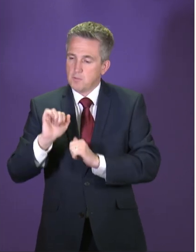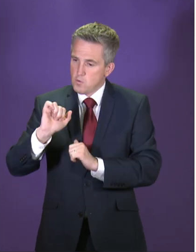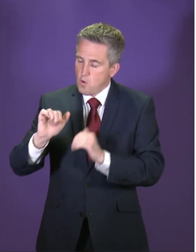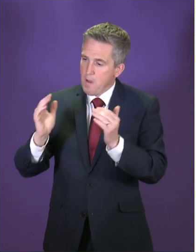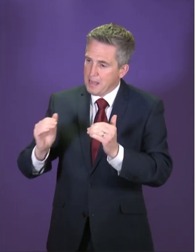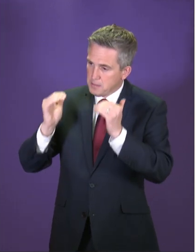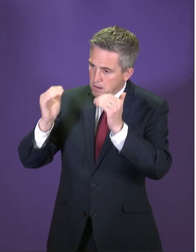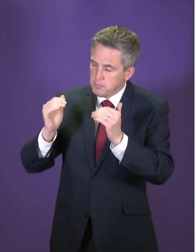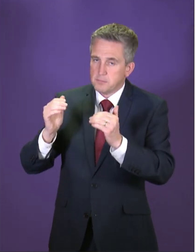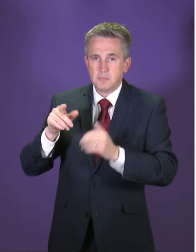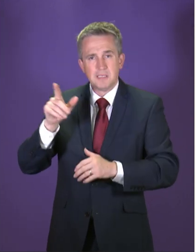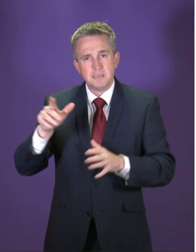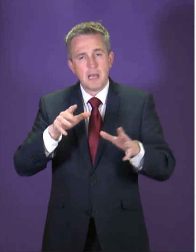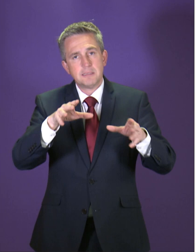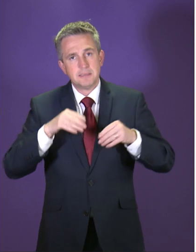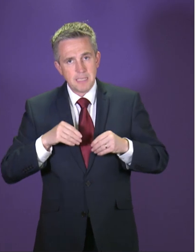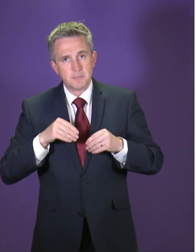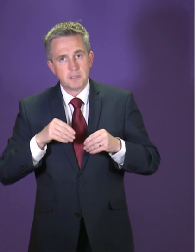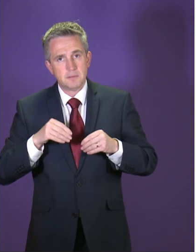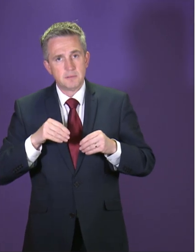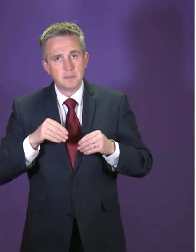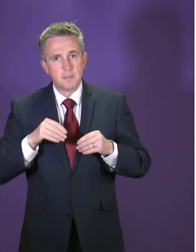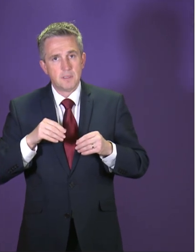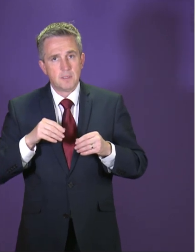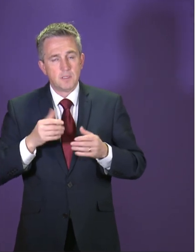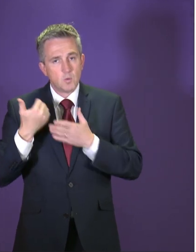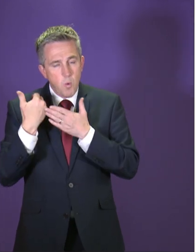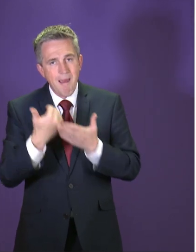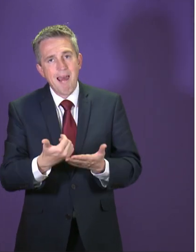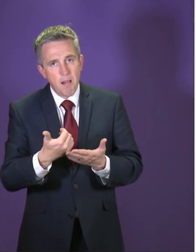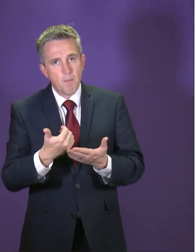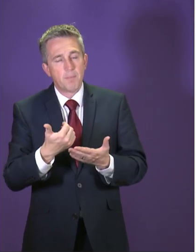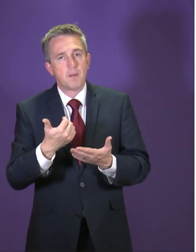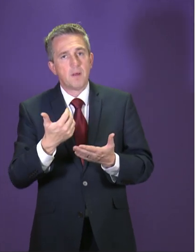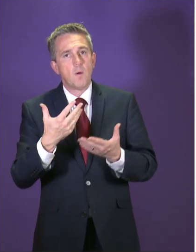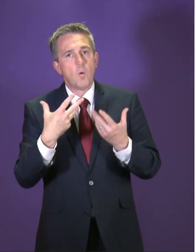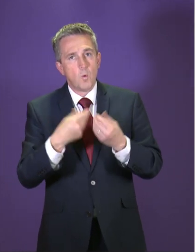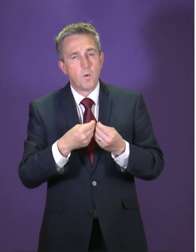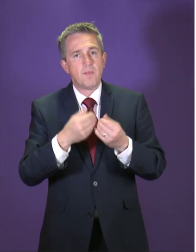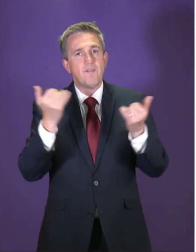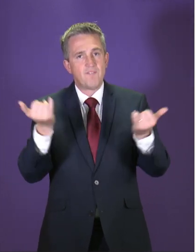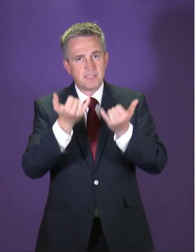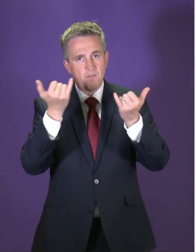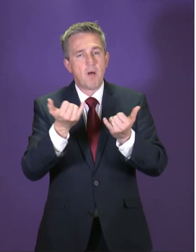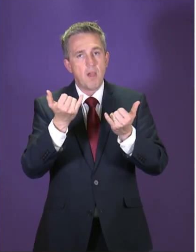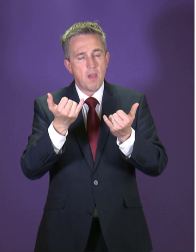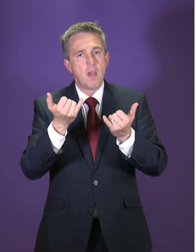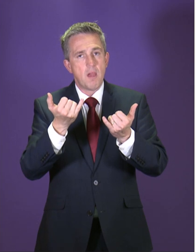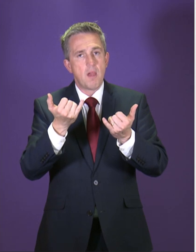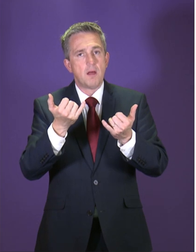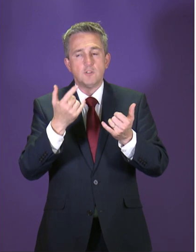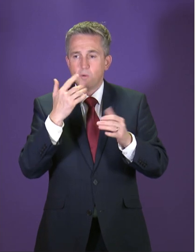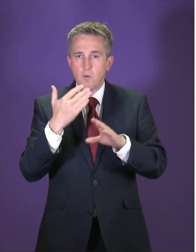Excellency accepted to give a good help and to have this money to do the